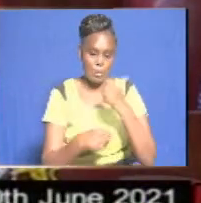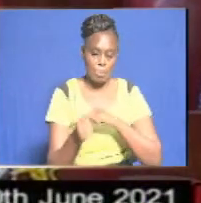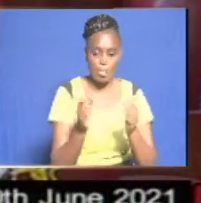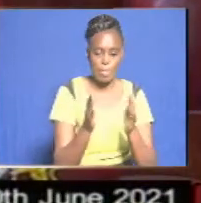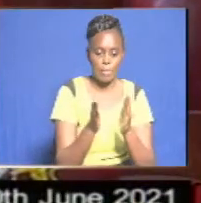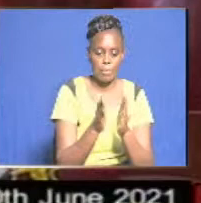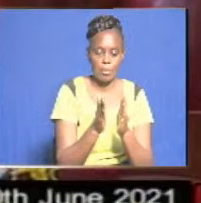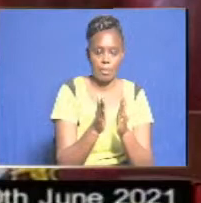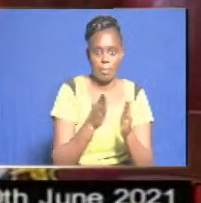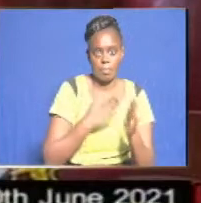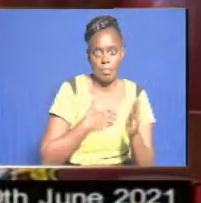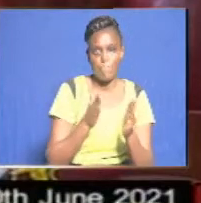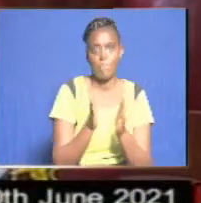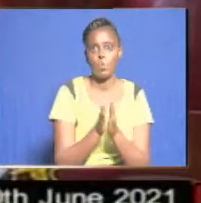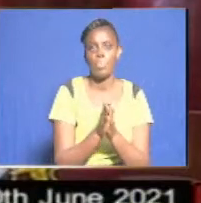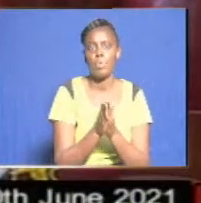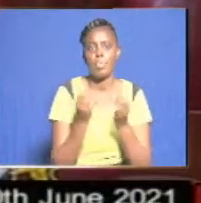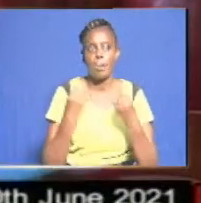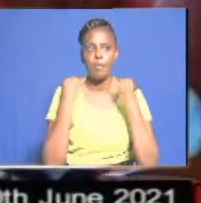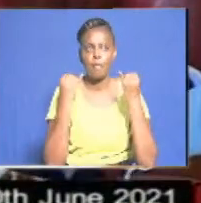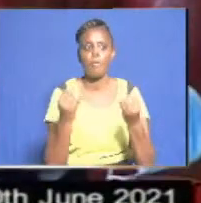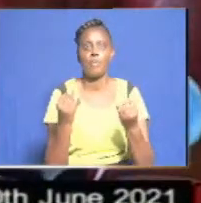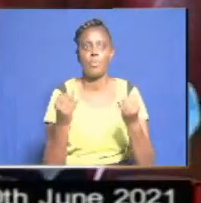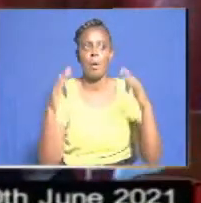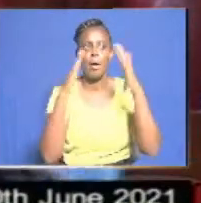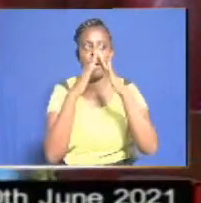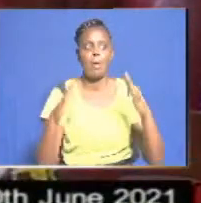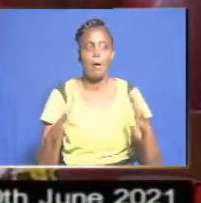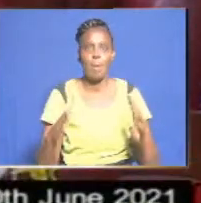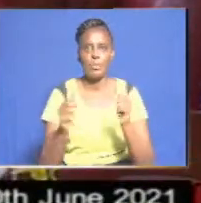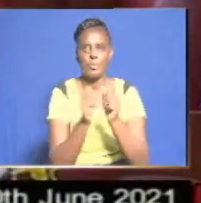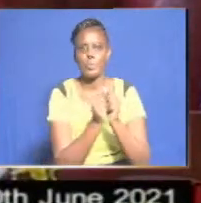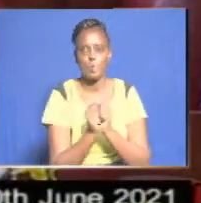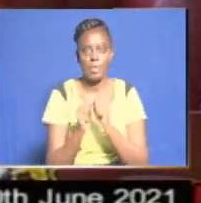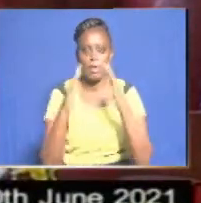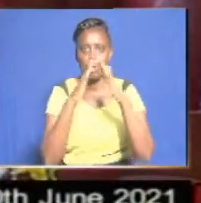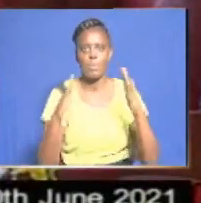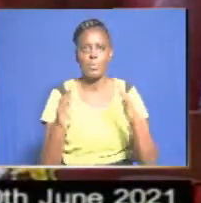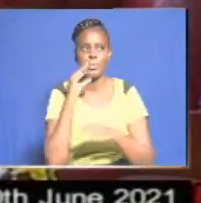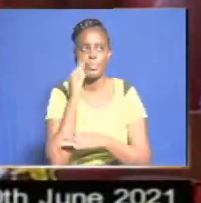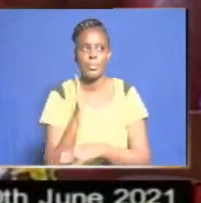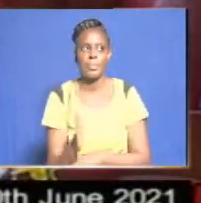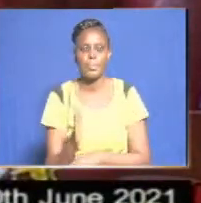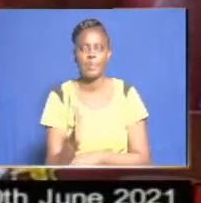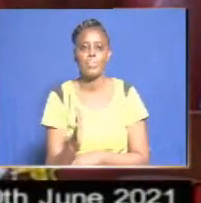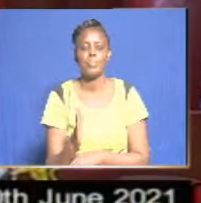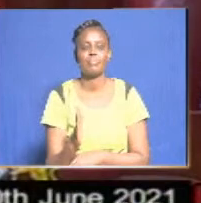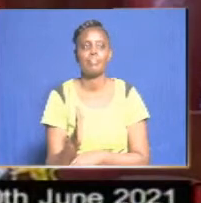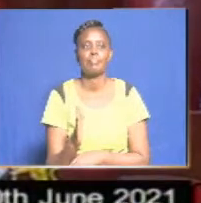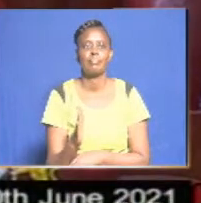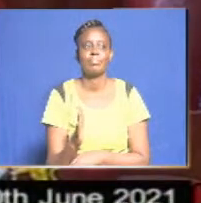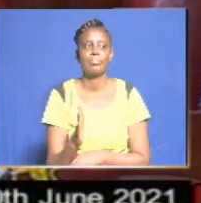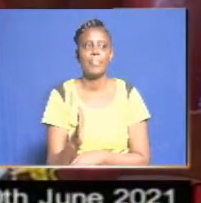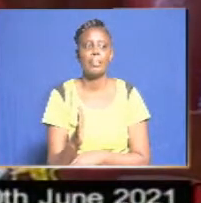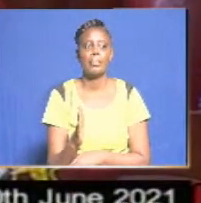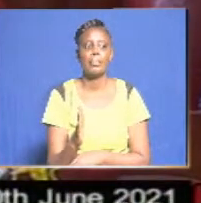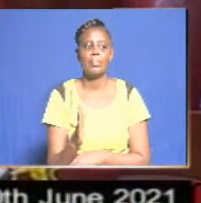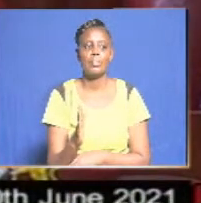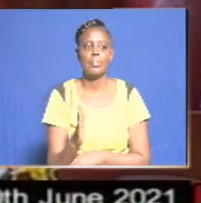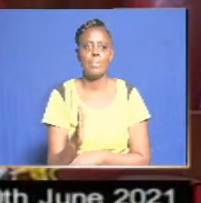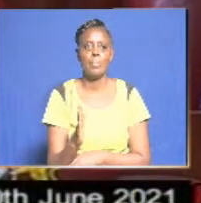the information so that the House, together with the House, we can interrogate the matter, Mr. Speaker. It is now